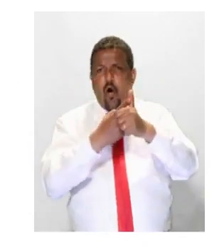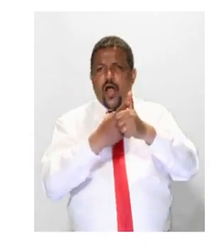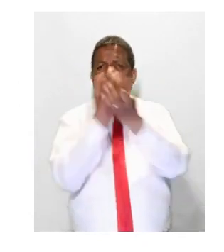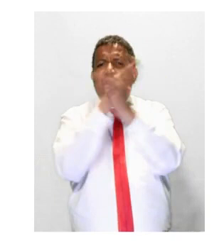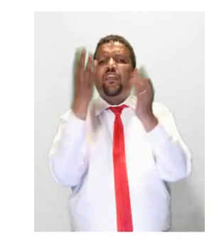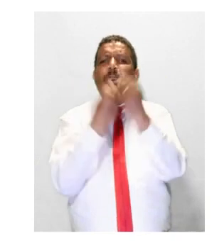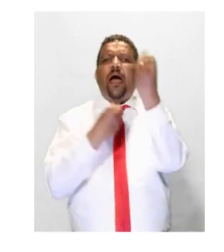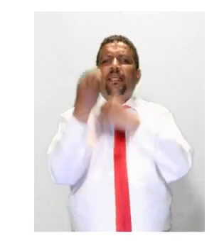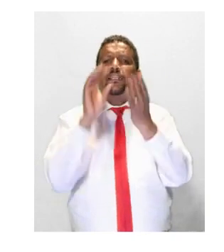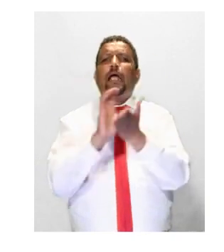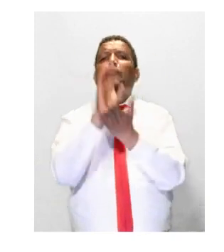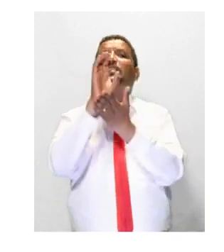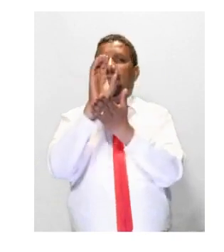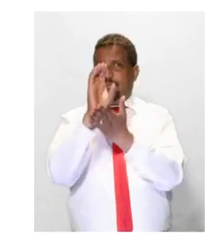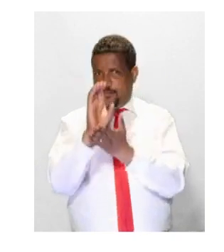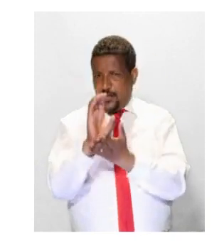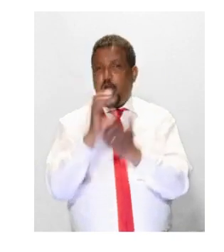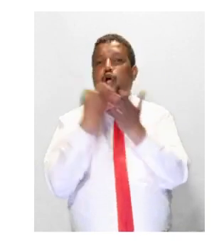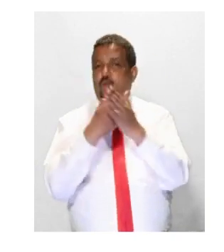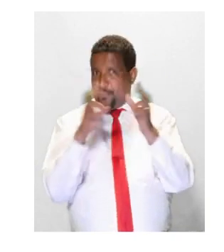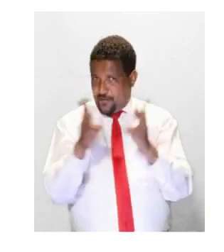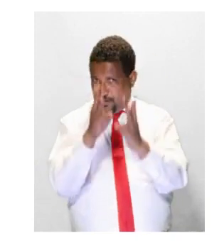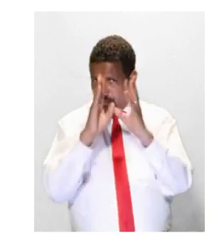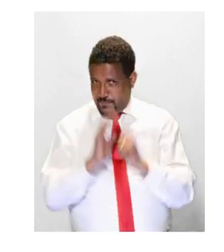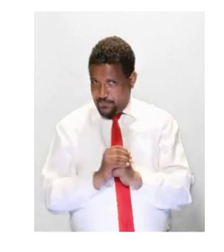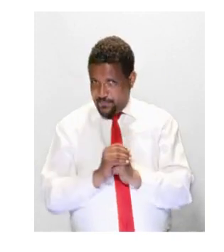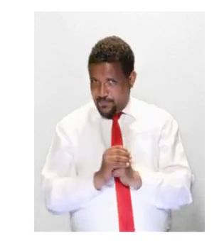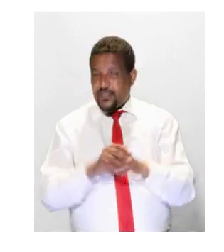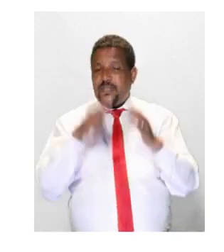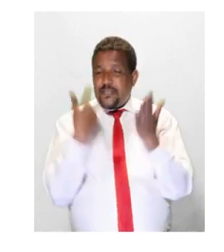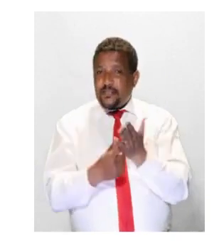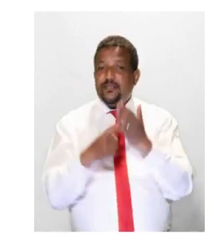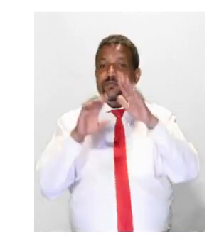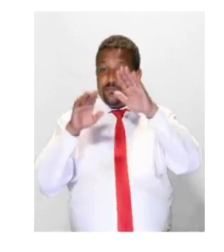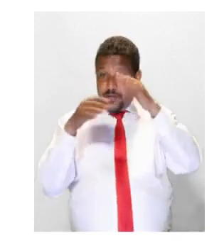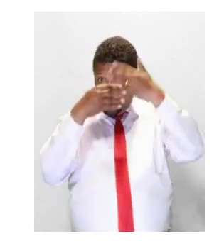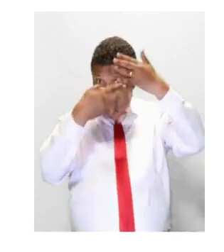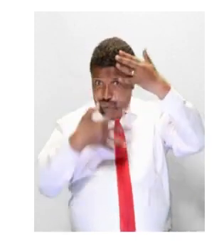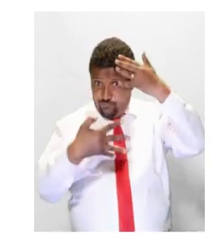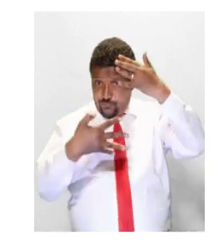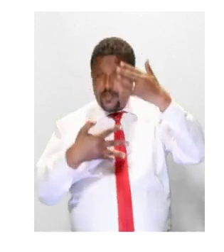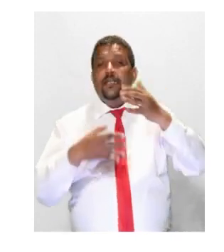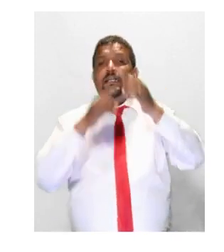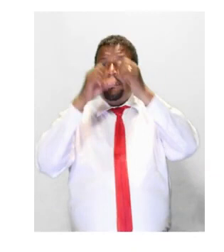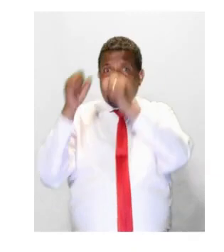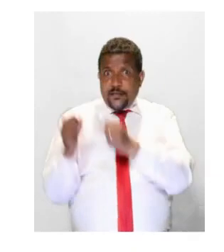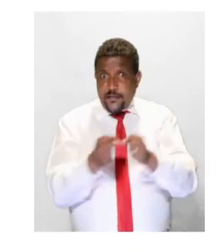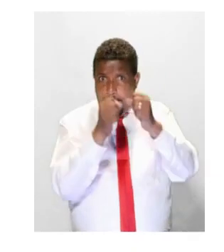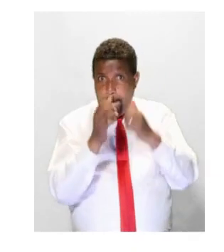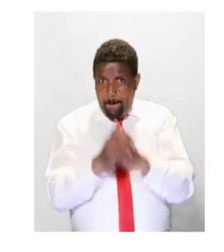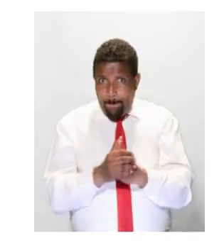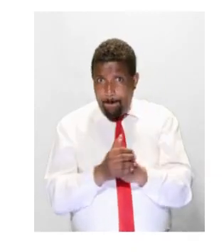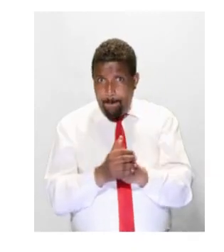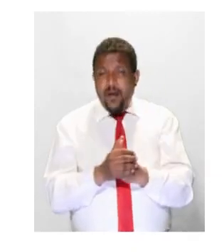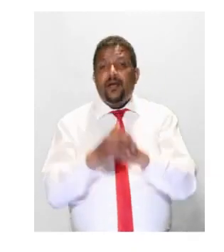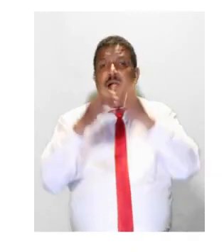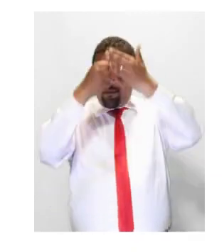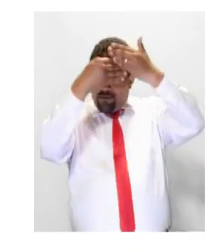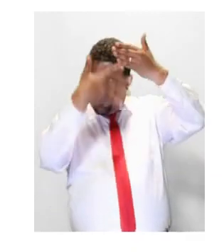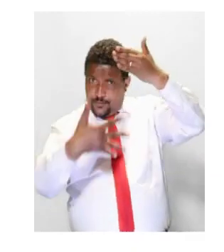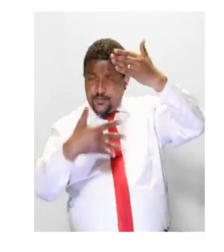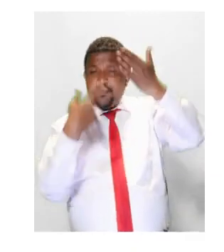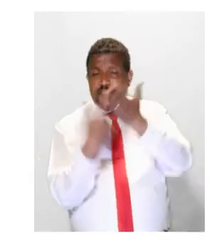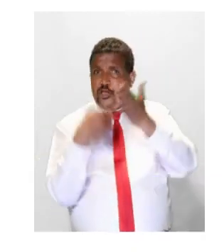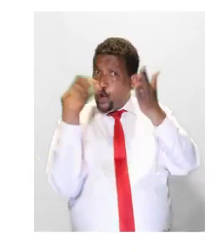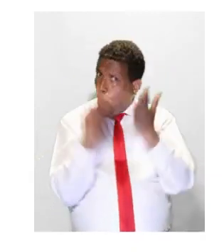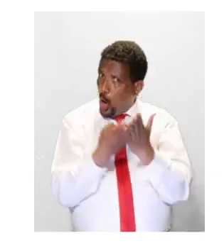free market or capitalist economic system. Under this market system, under this